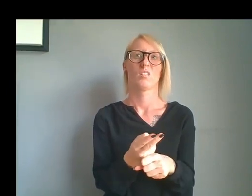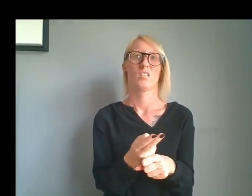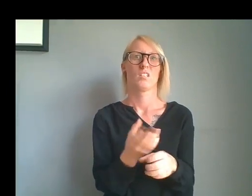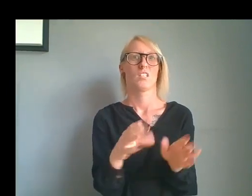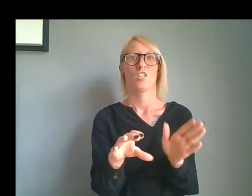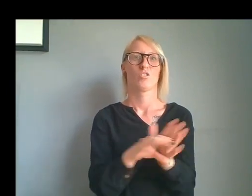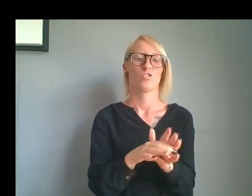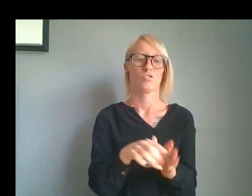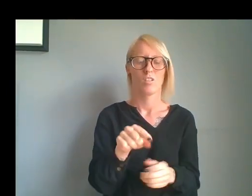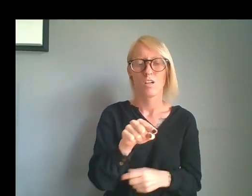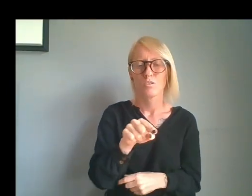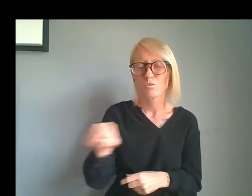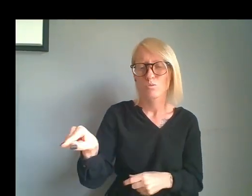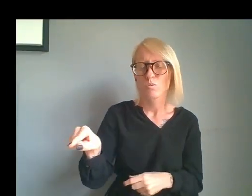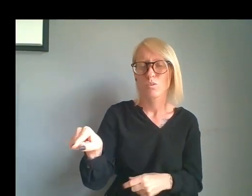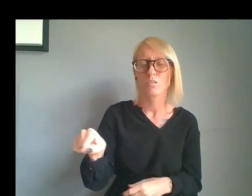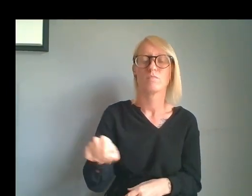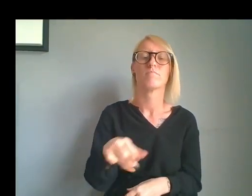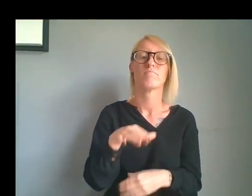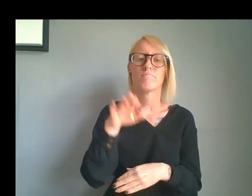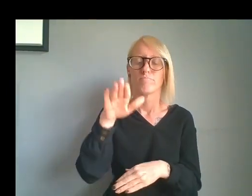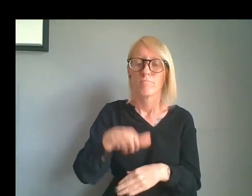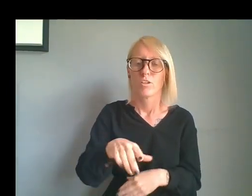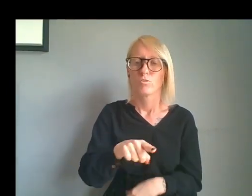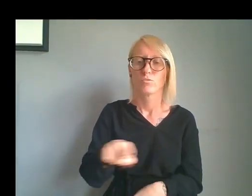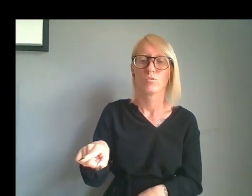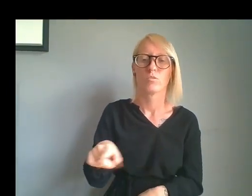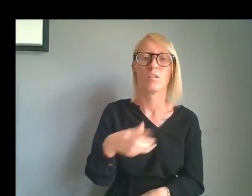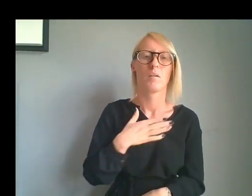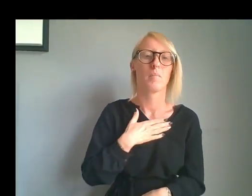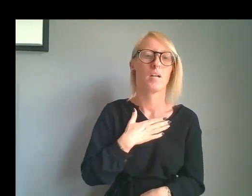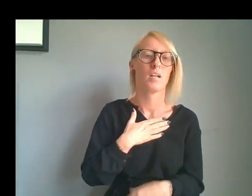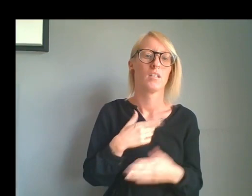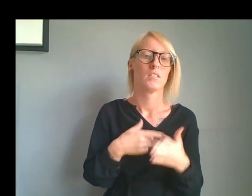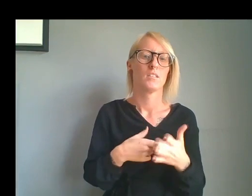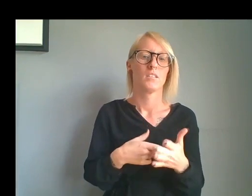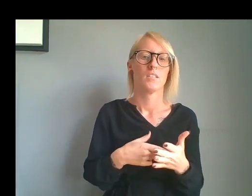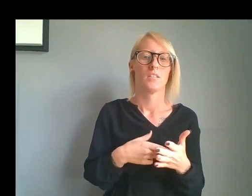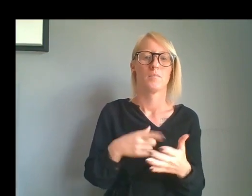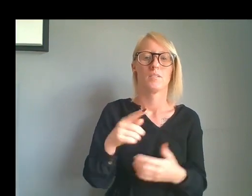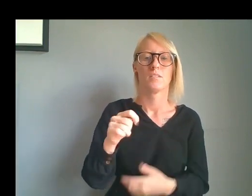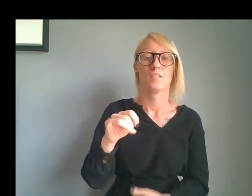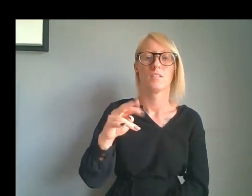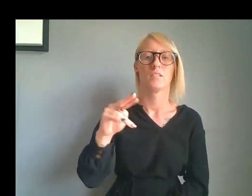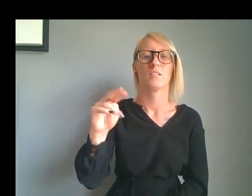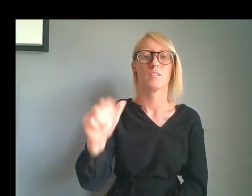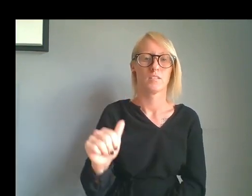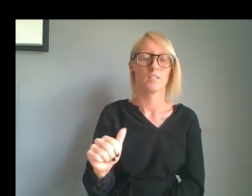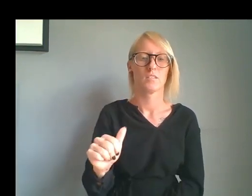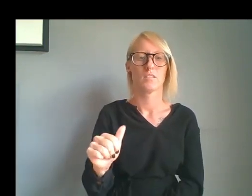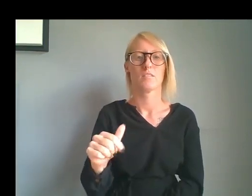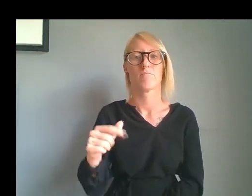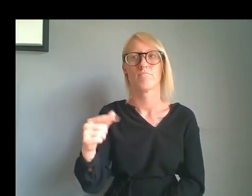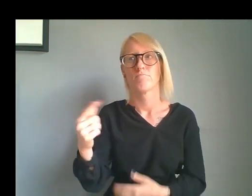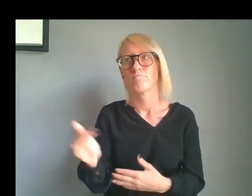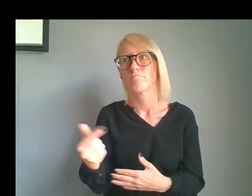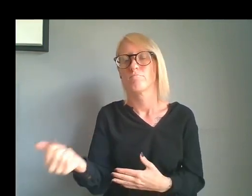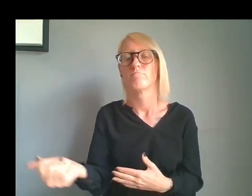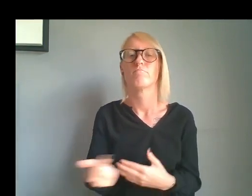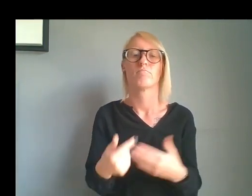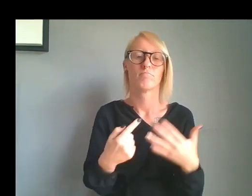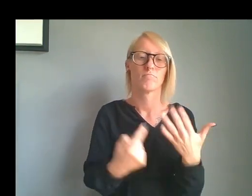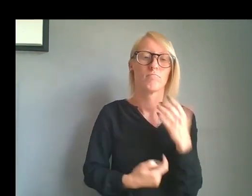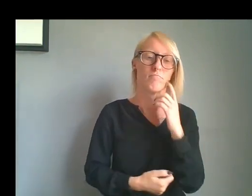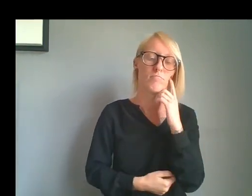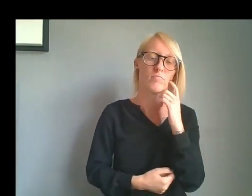it's one big name. You know, for example, if mine was Tina underscore Arnoldi, or, you know, Tina some kind of character Arnoldi, I think that could be a